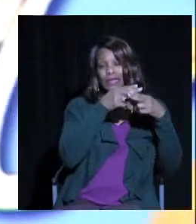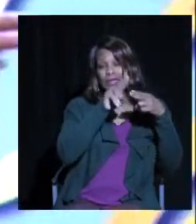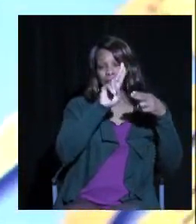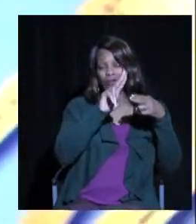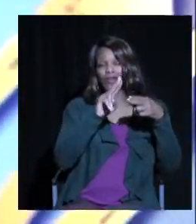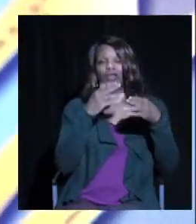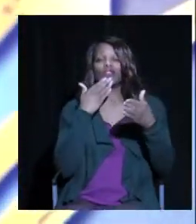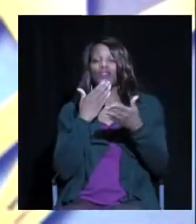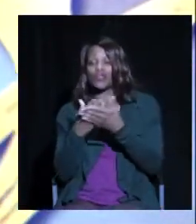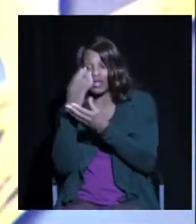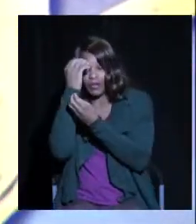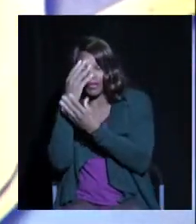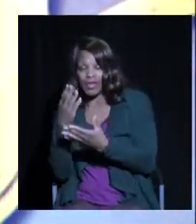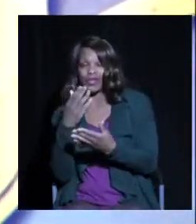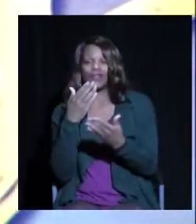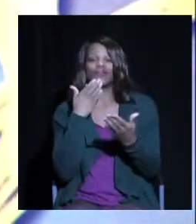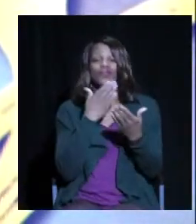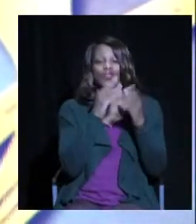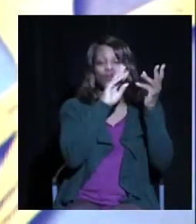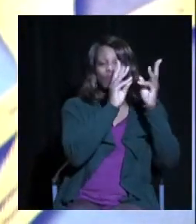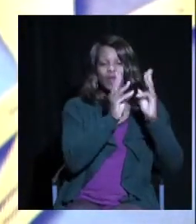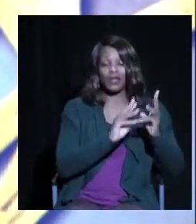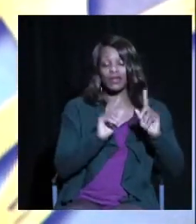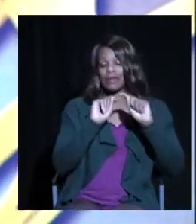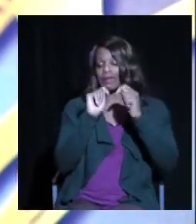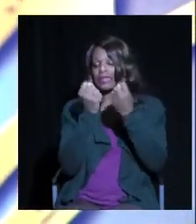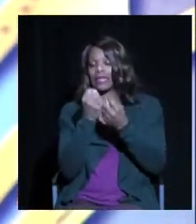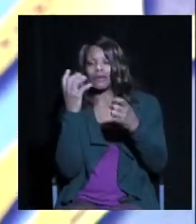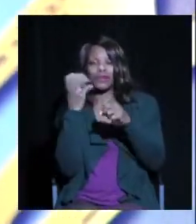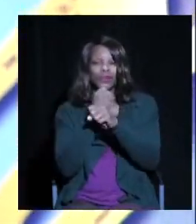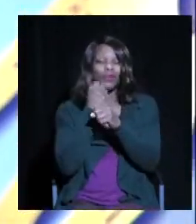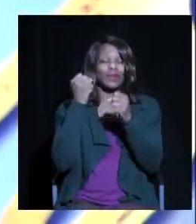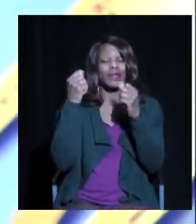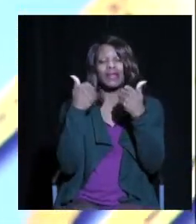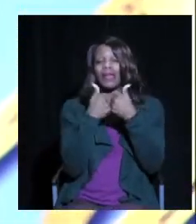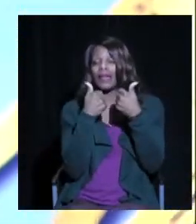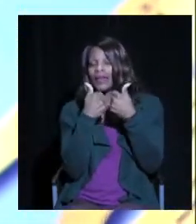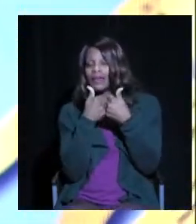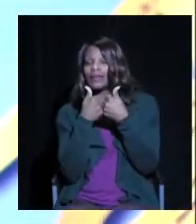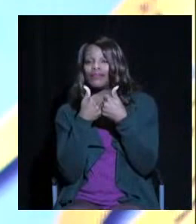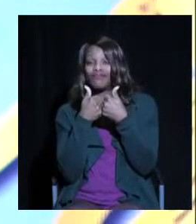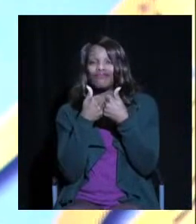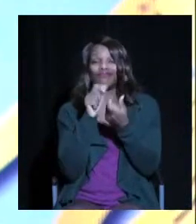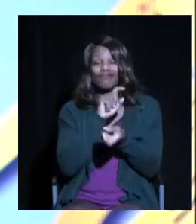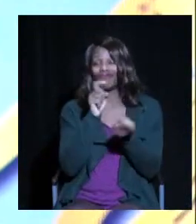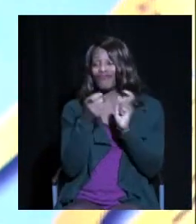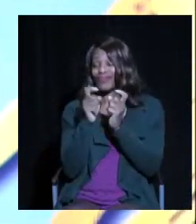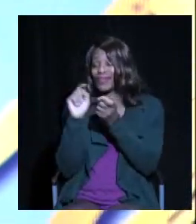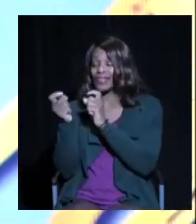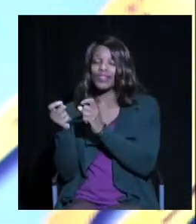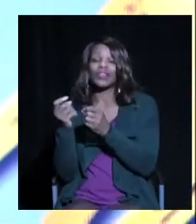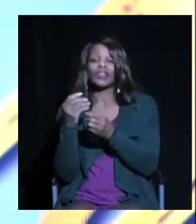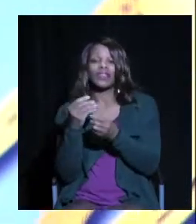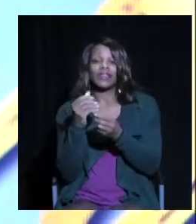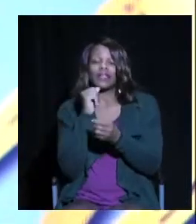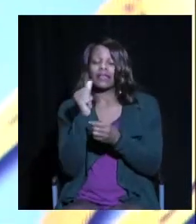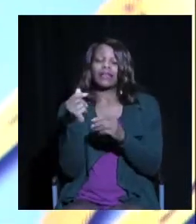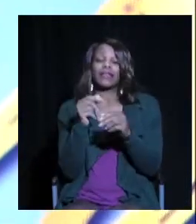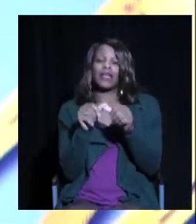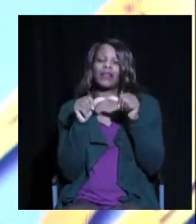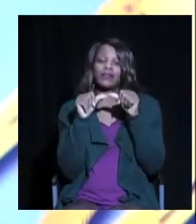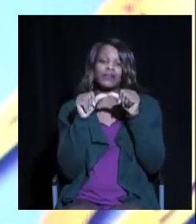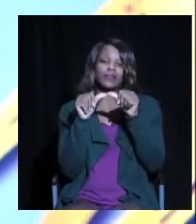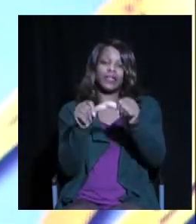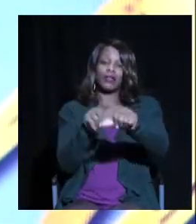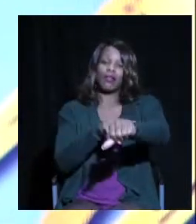good weather on a day, or your team is winning a game. There's all kinds of good news that doesn't last